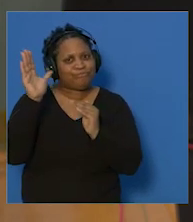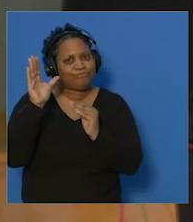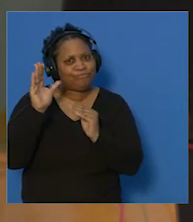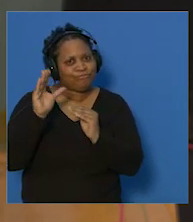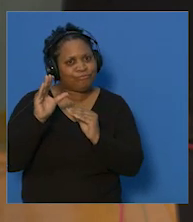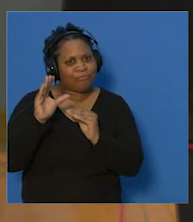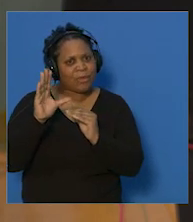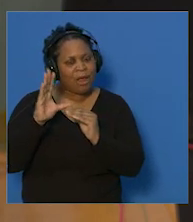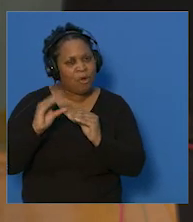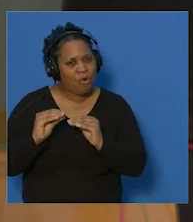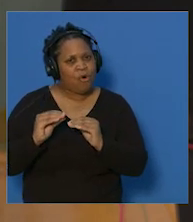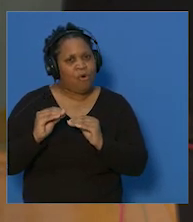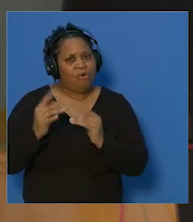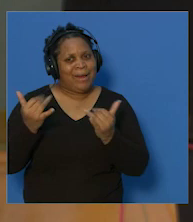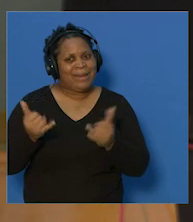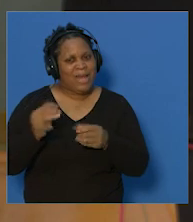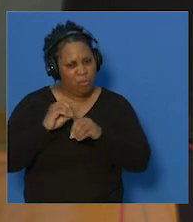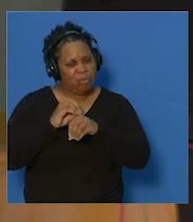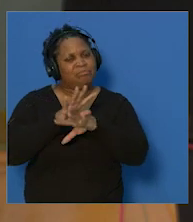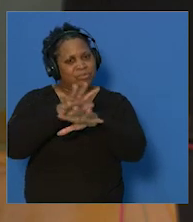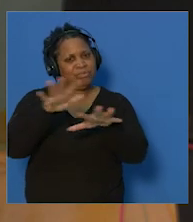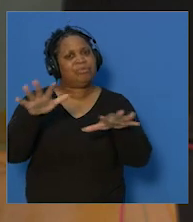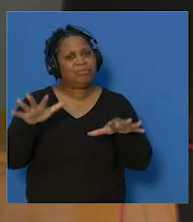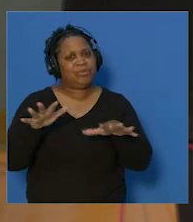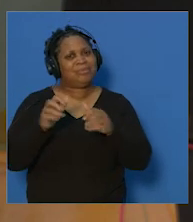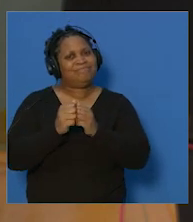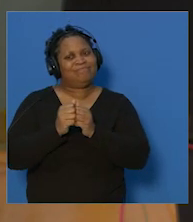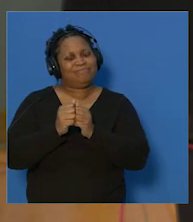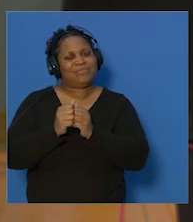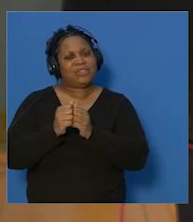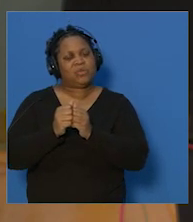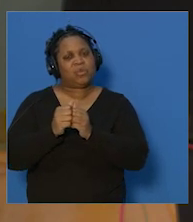are. We're in the middle of a pandemic, so with respect,